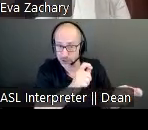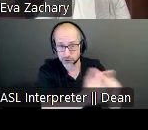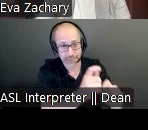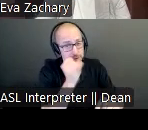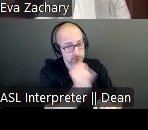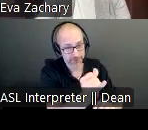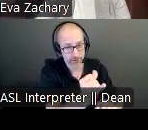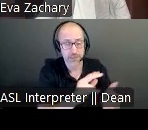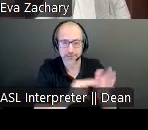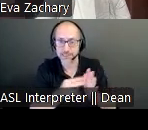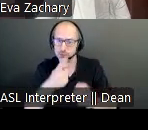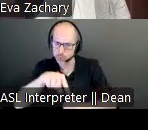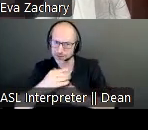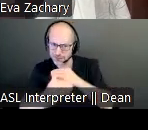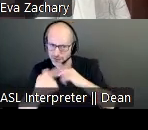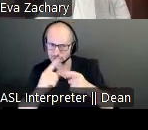Next slide.